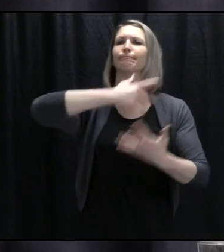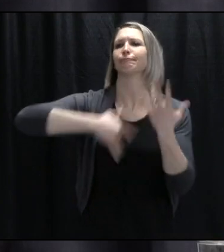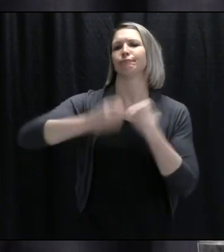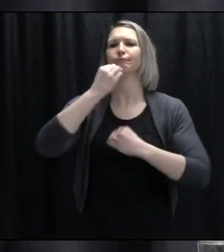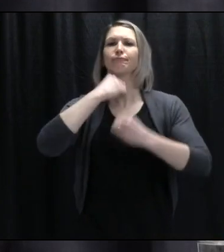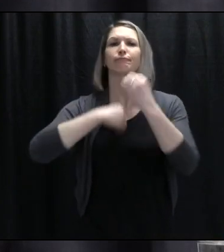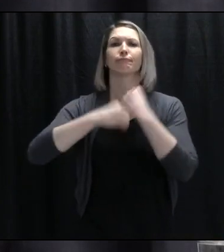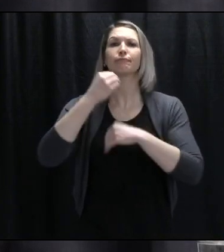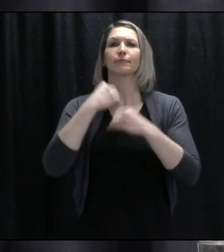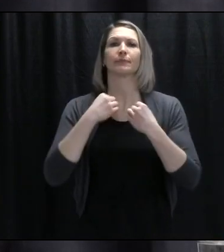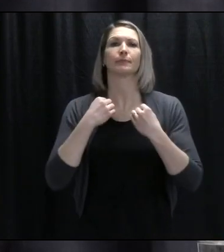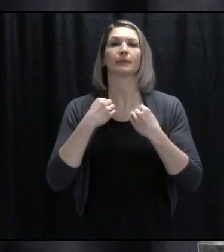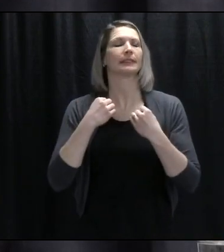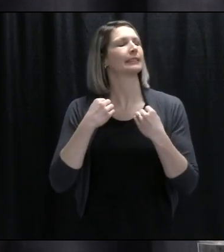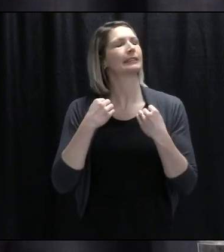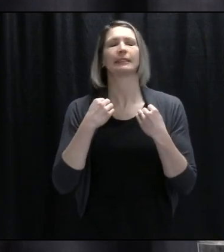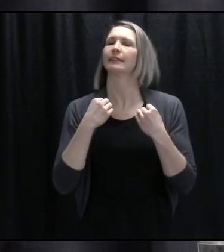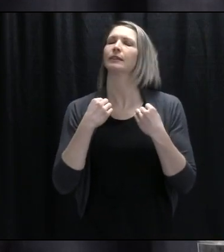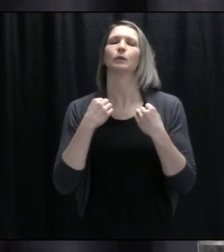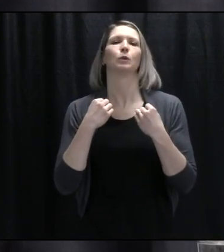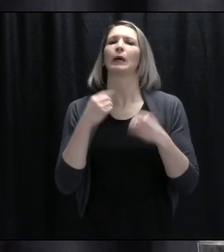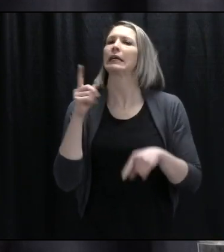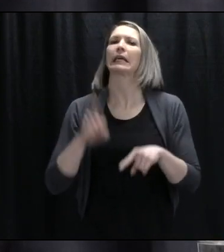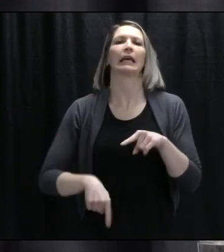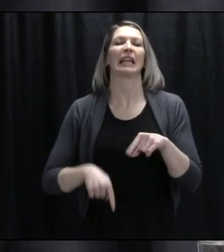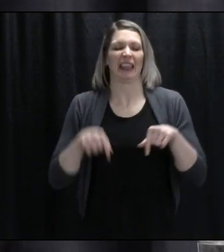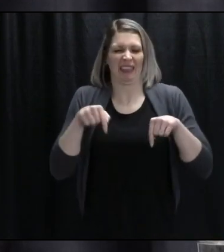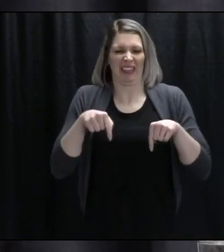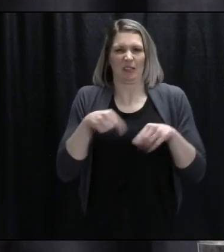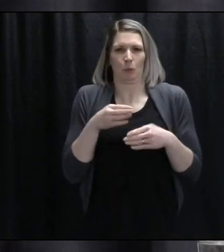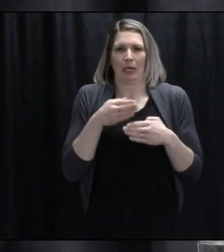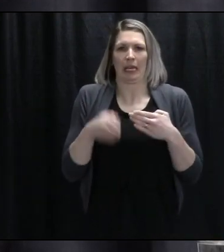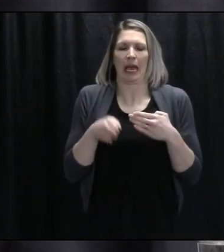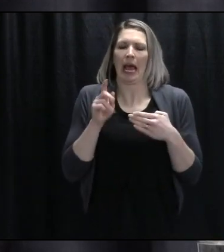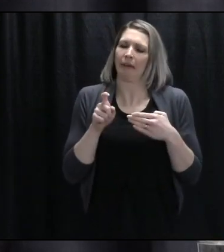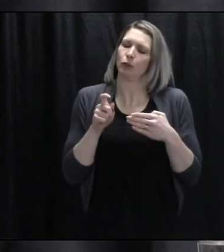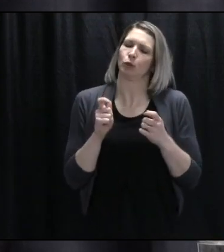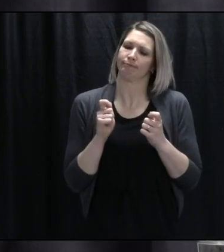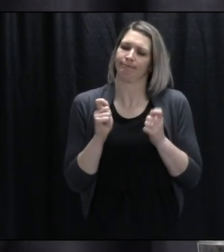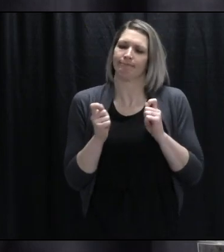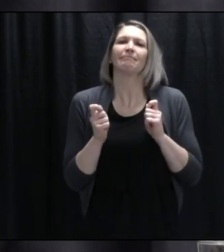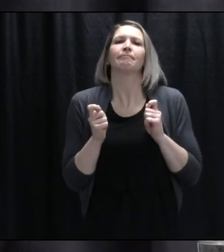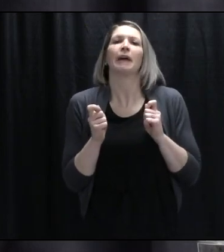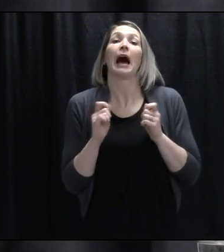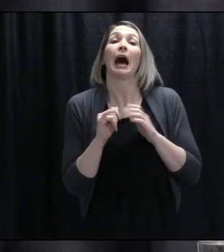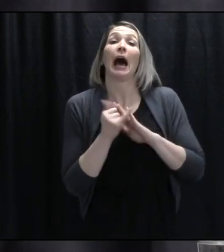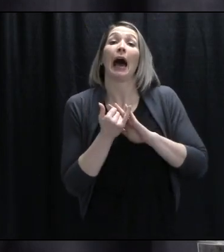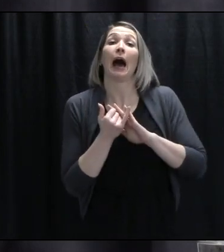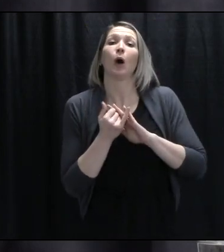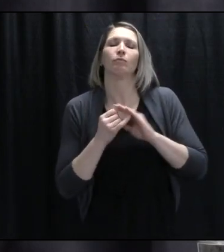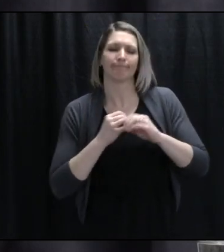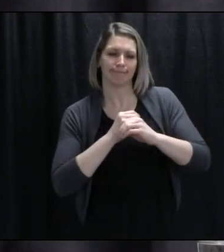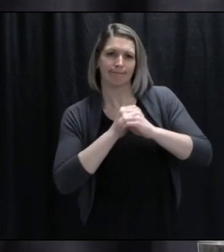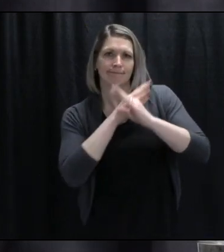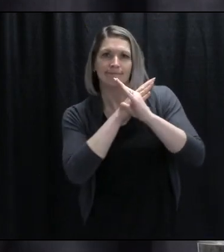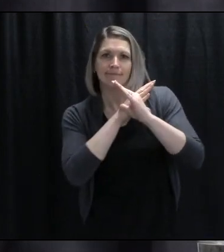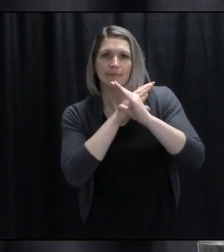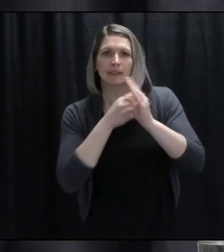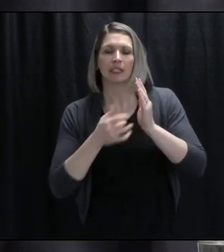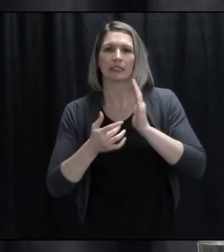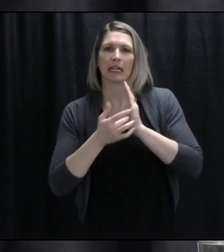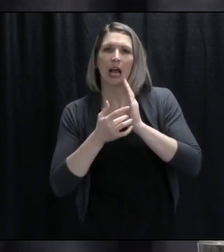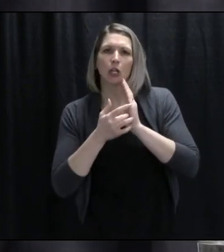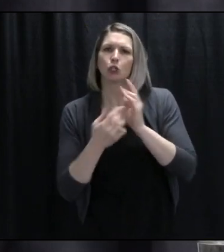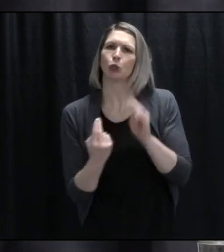company. We need to do that this weekend in a different way. We can do that with the technology that allows us all now to be